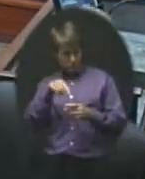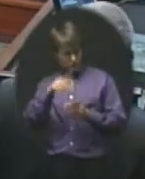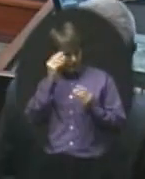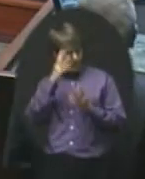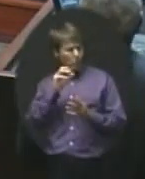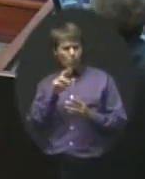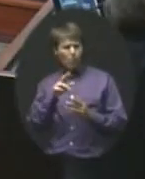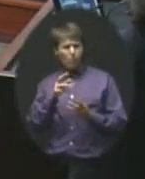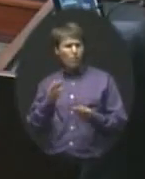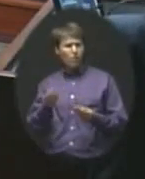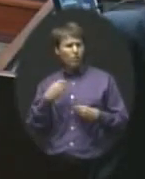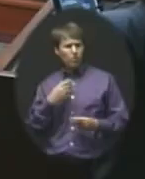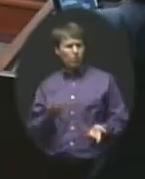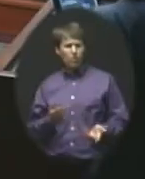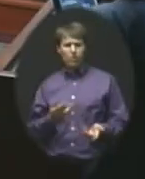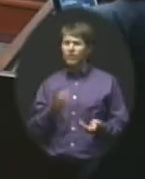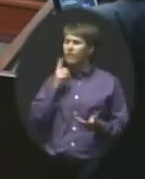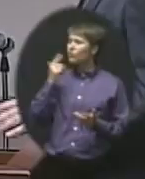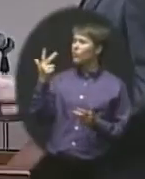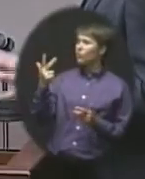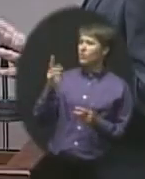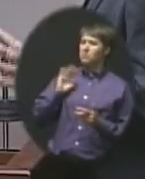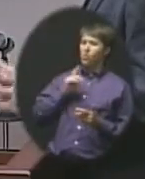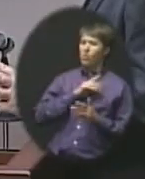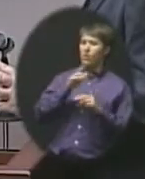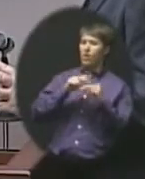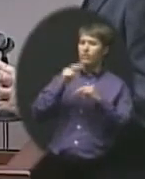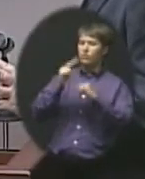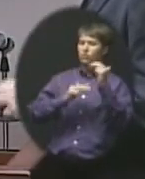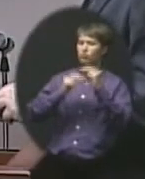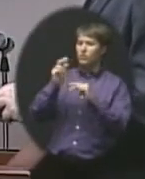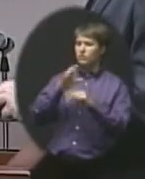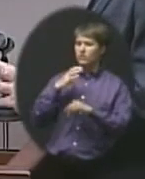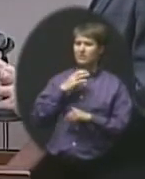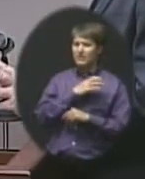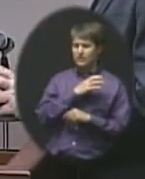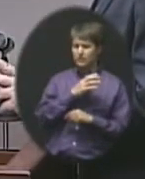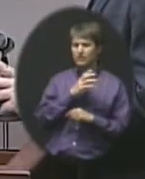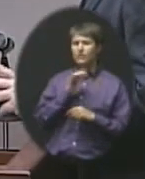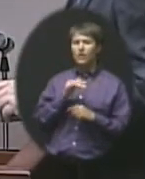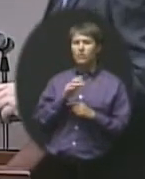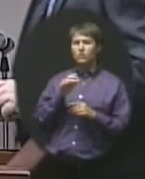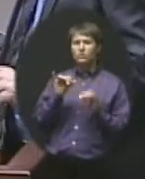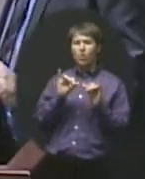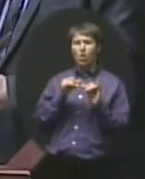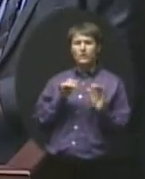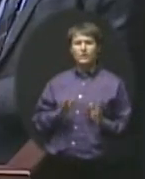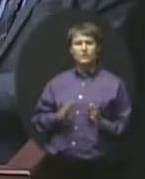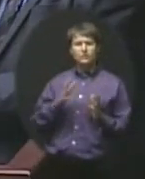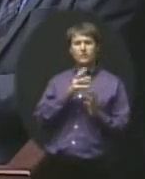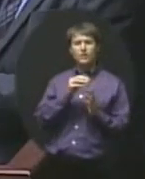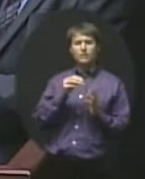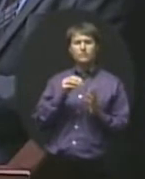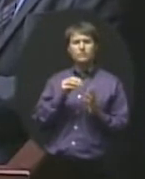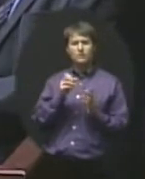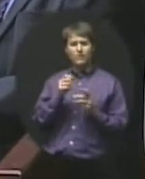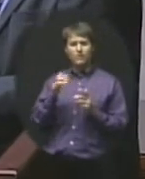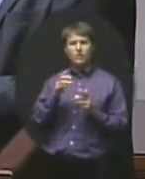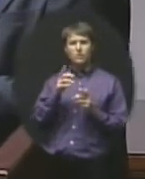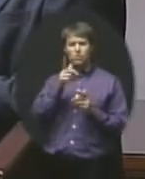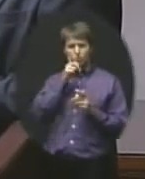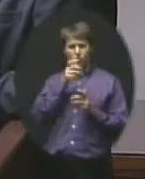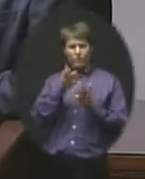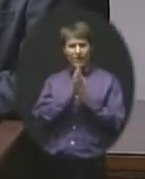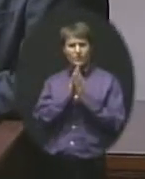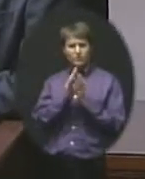or? Those were just for the three board members on the construction committee. And those are architects and engineers and CMs who have asked to be